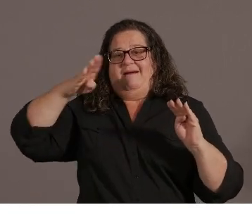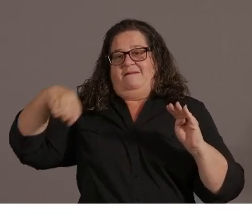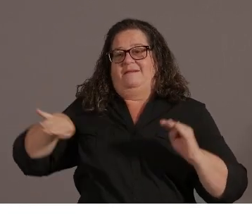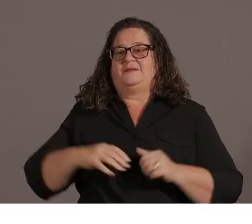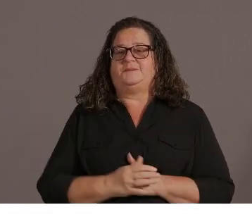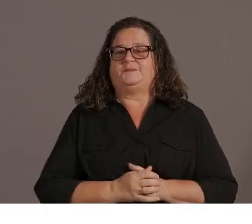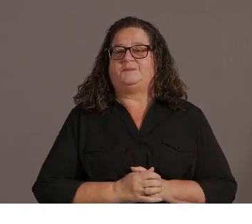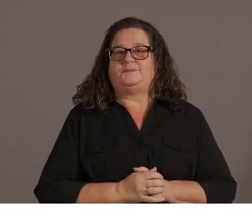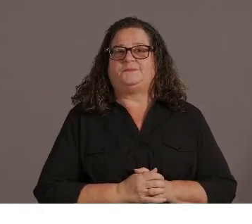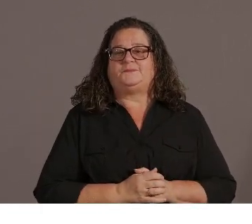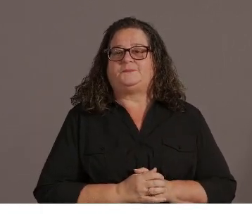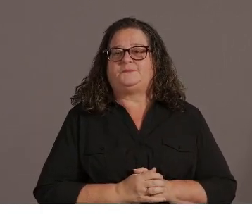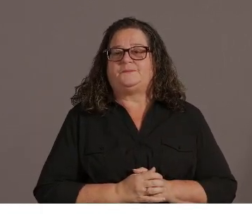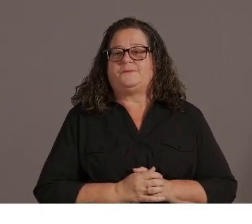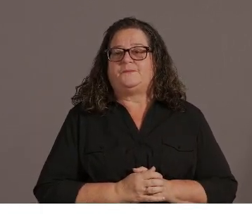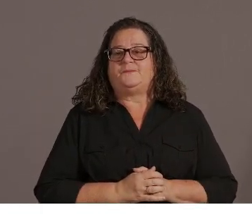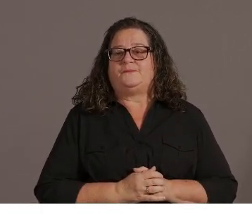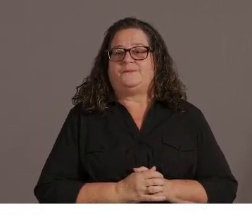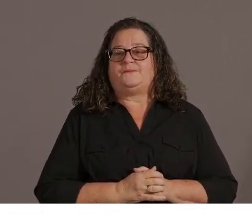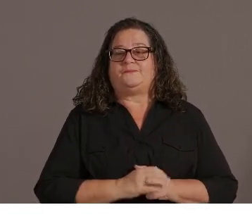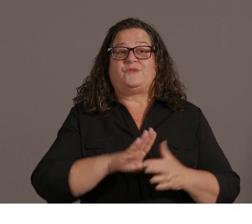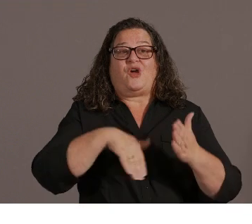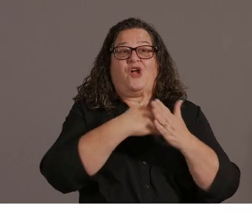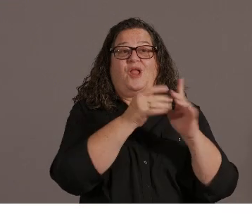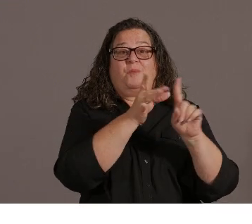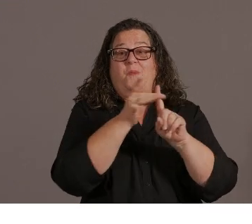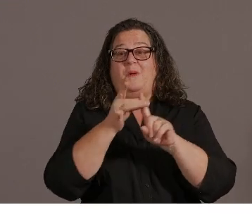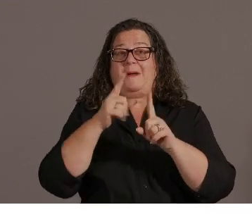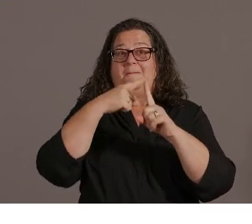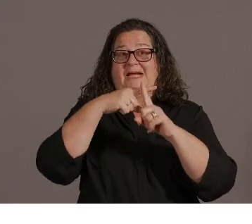trend in our cases.